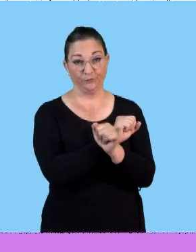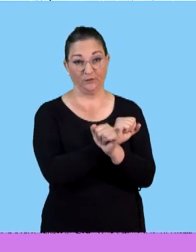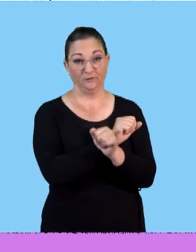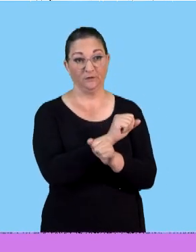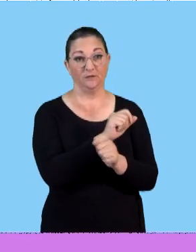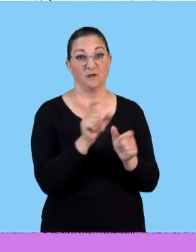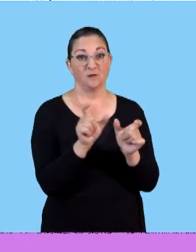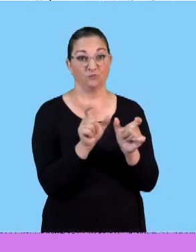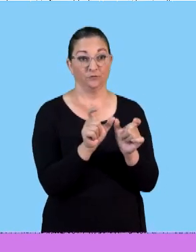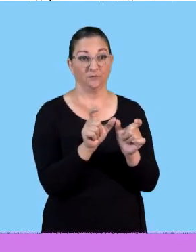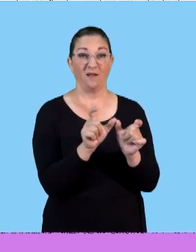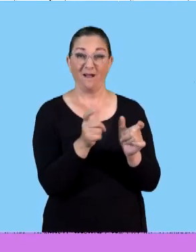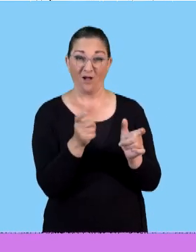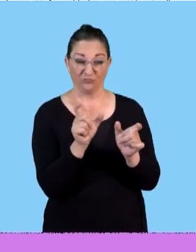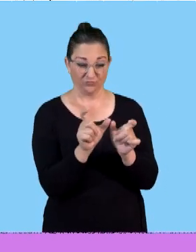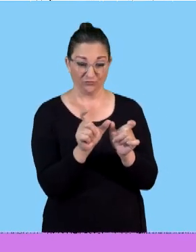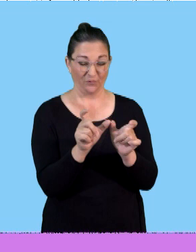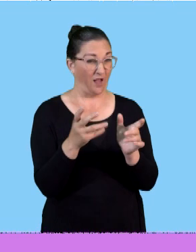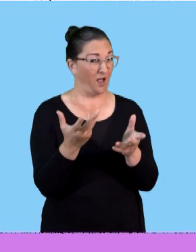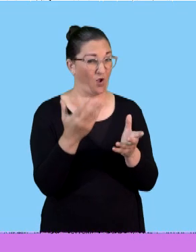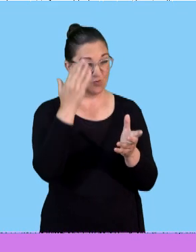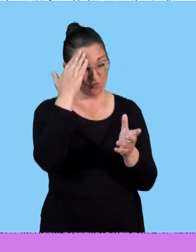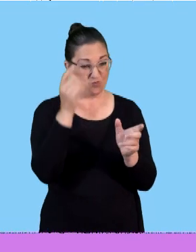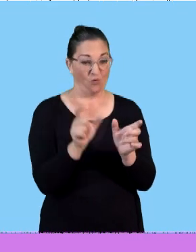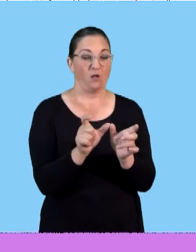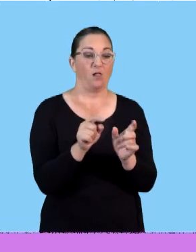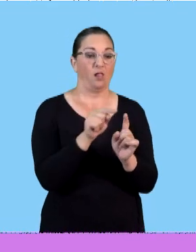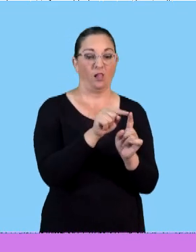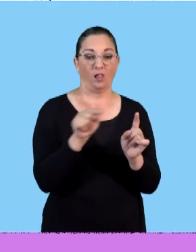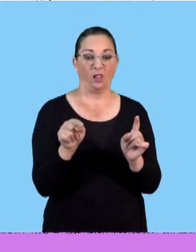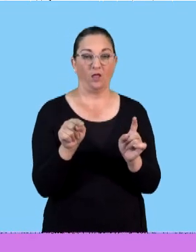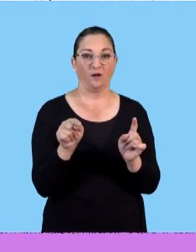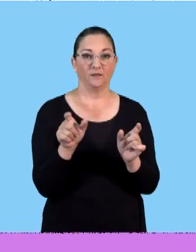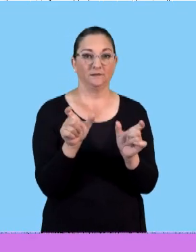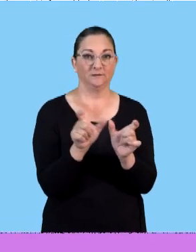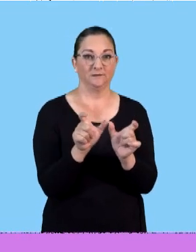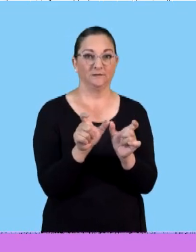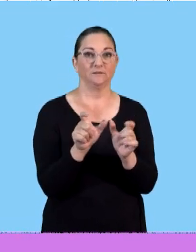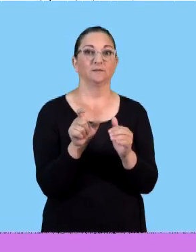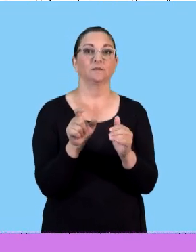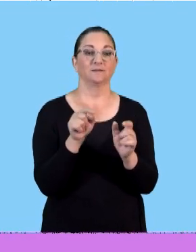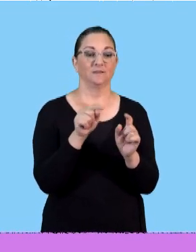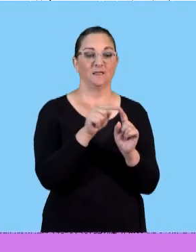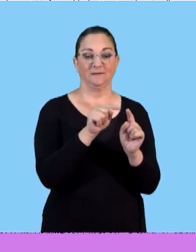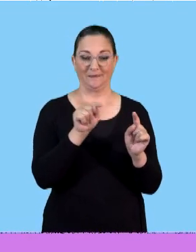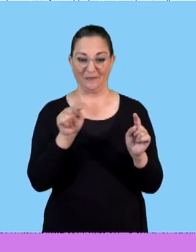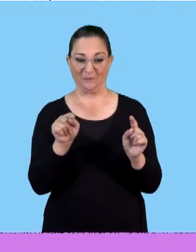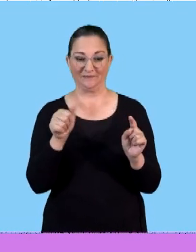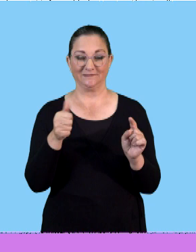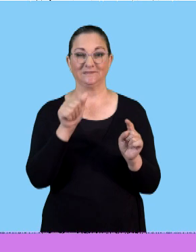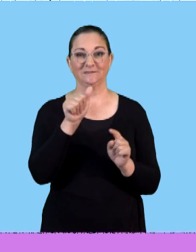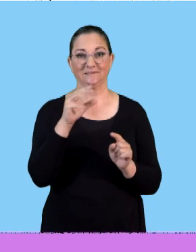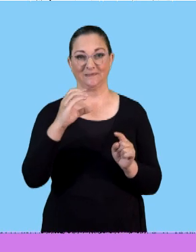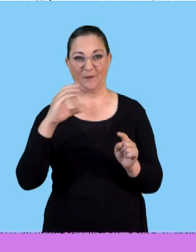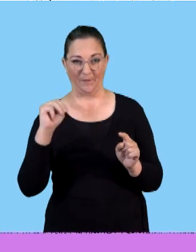3,142, multiplied by the radius. How did I calculate the radius? I looked at the diagram and I saw that